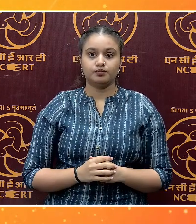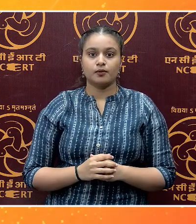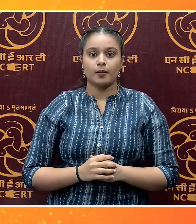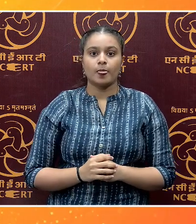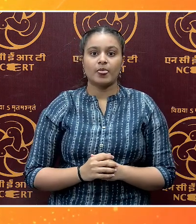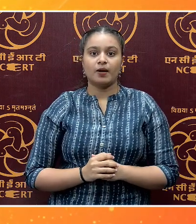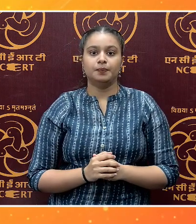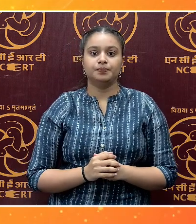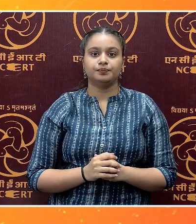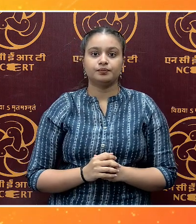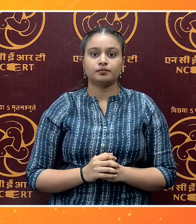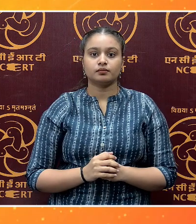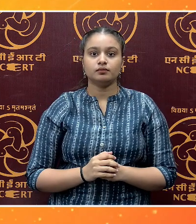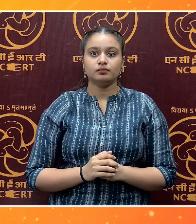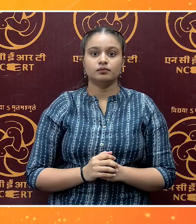sorry.